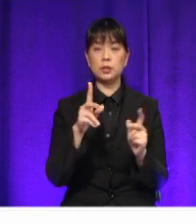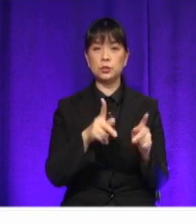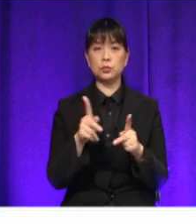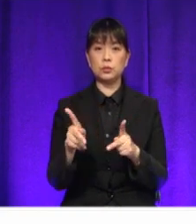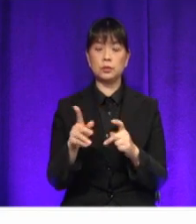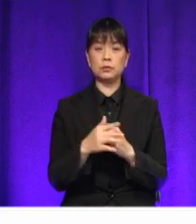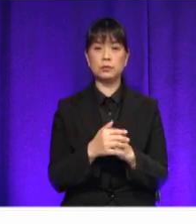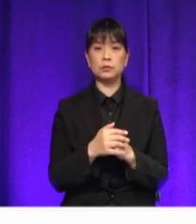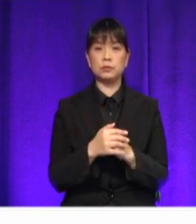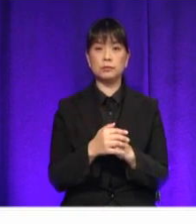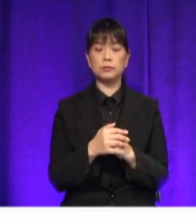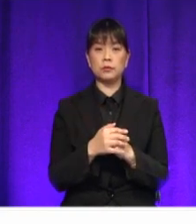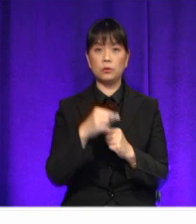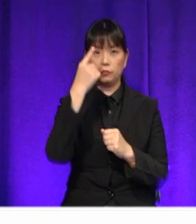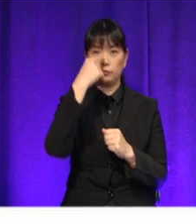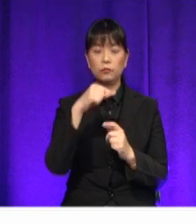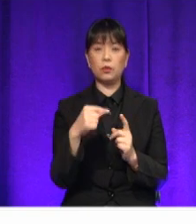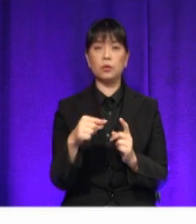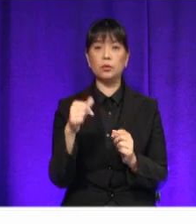and nutritious food,